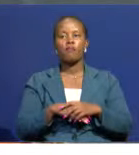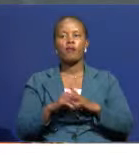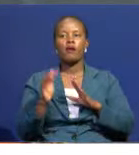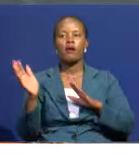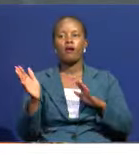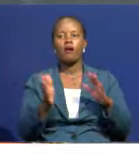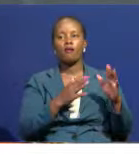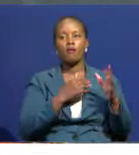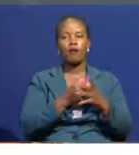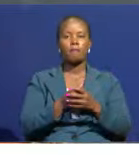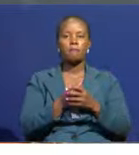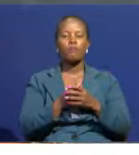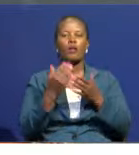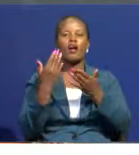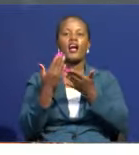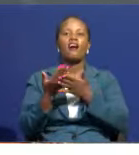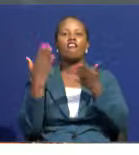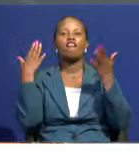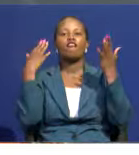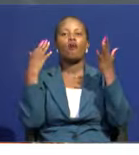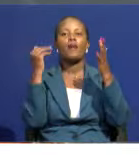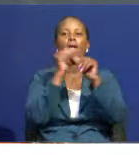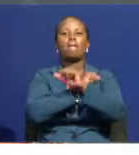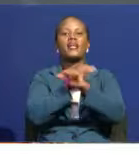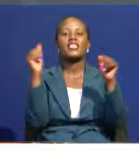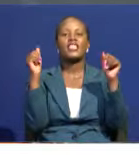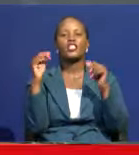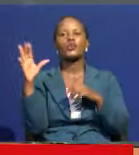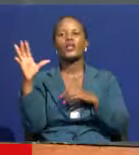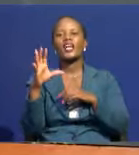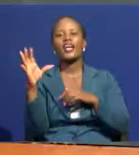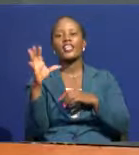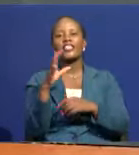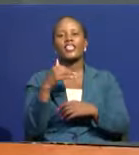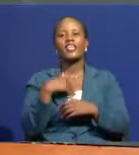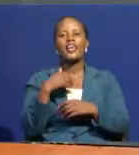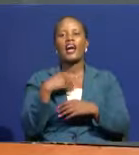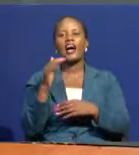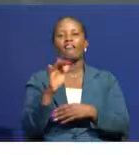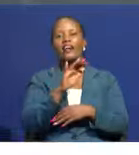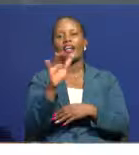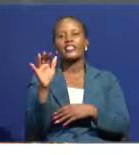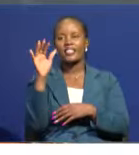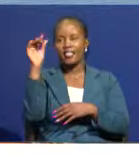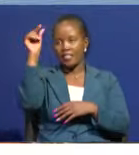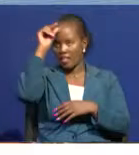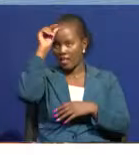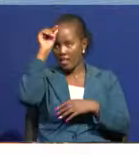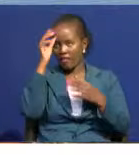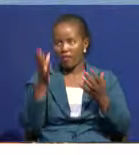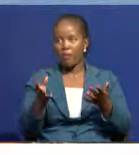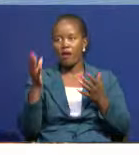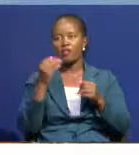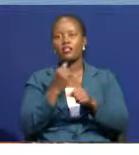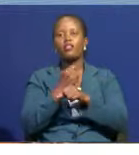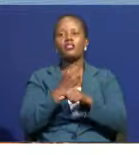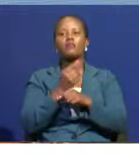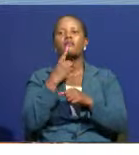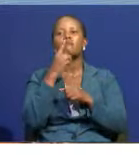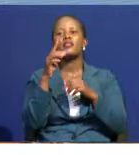Former presidential candidate Jimmy Wanjigi has called on the government to come clean on the ownership